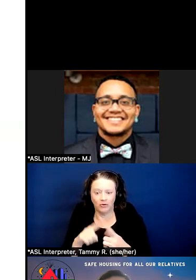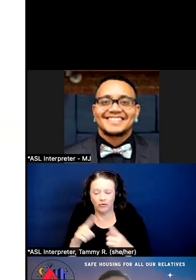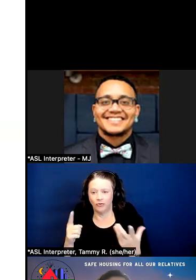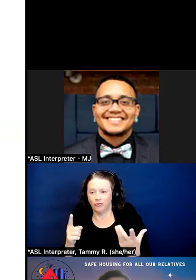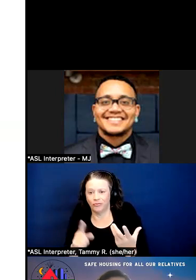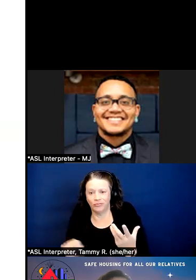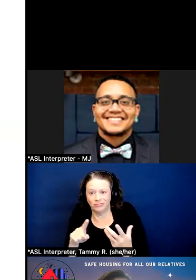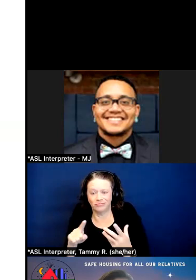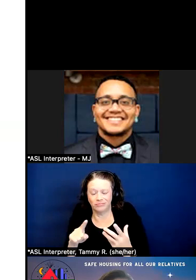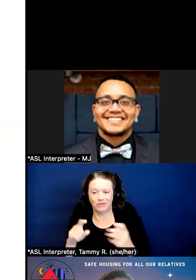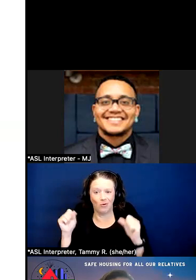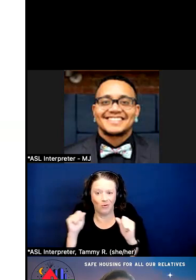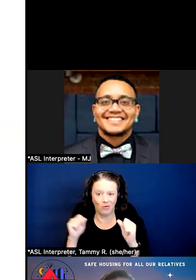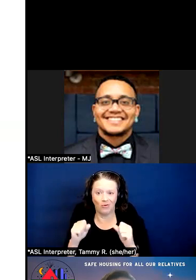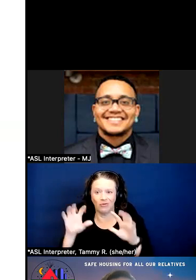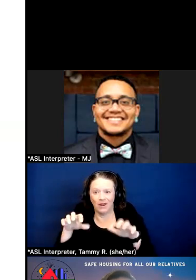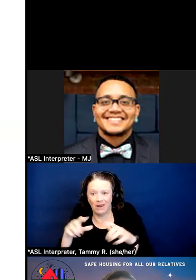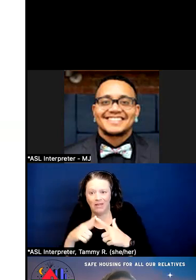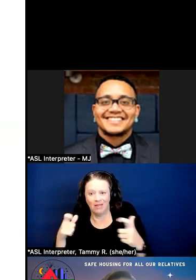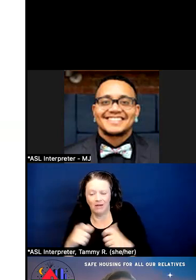these in, in two spaces where